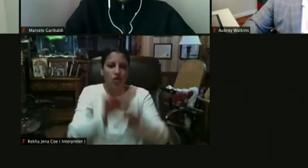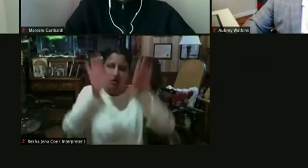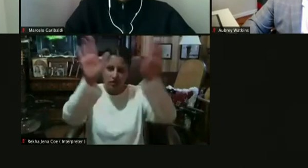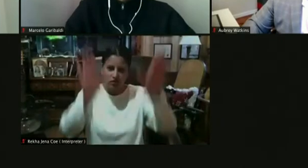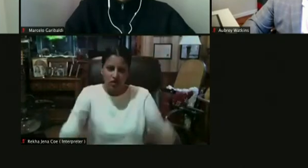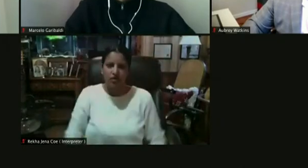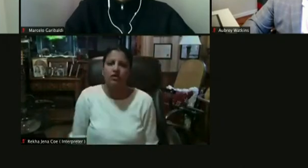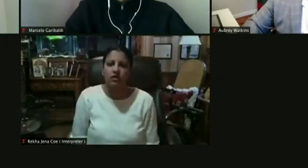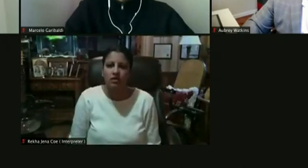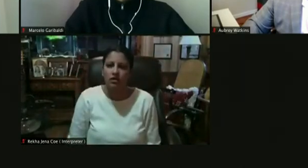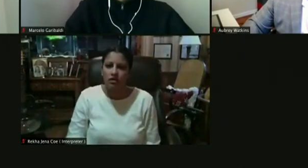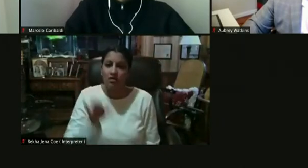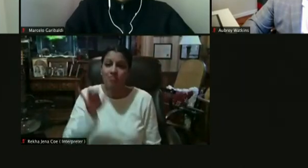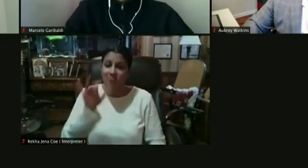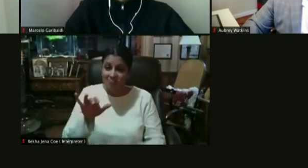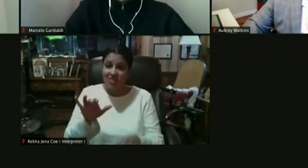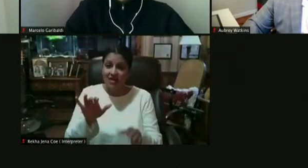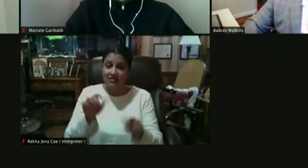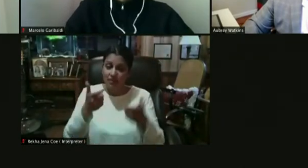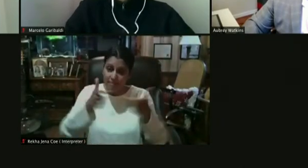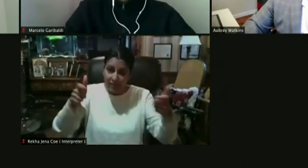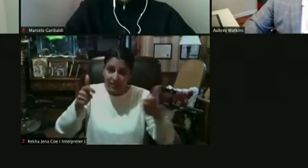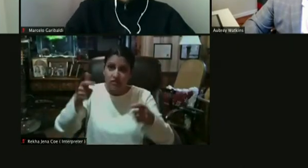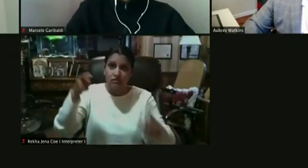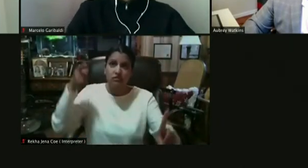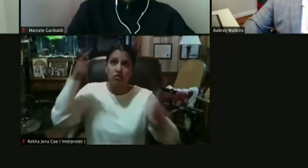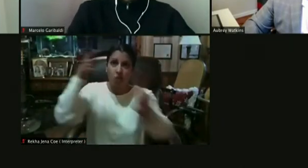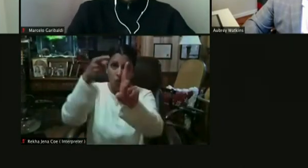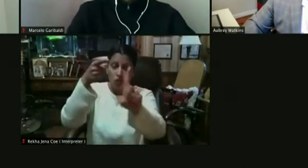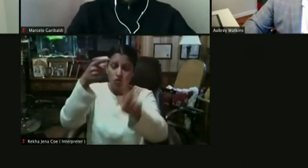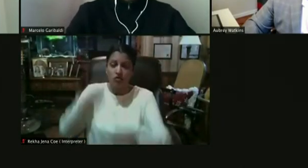ultimate test of what we do.